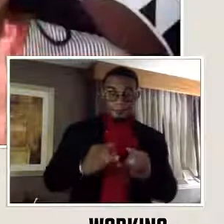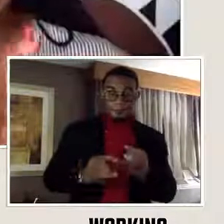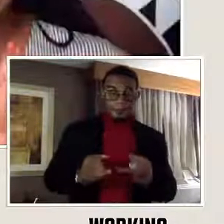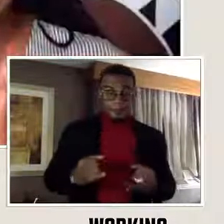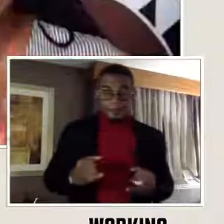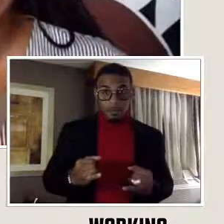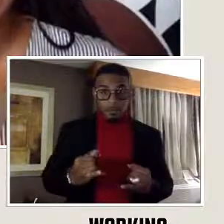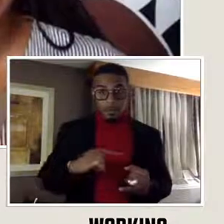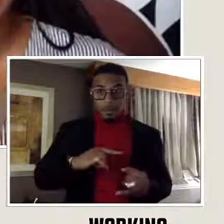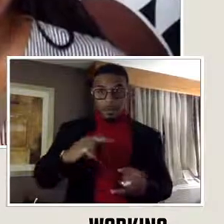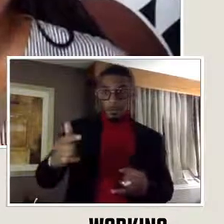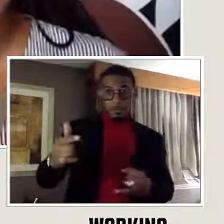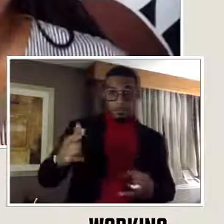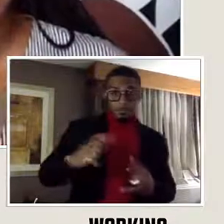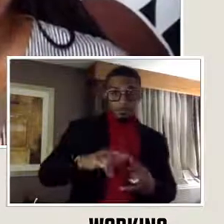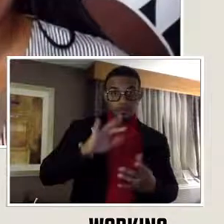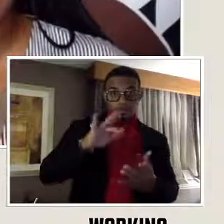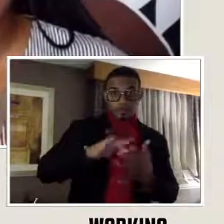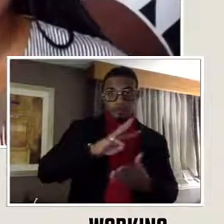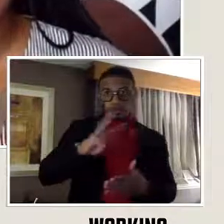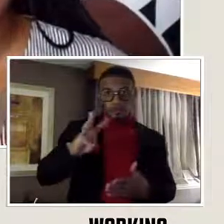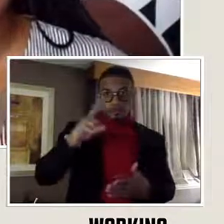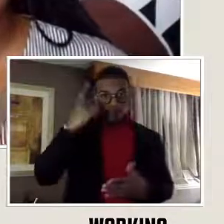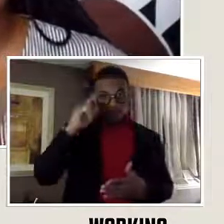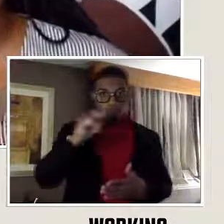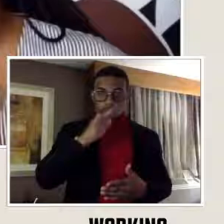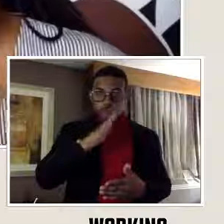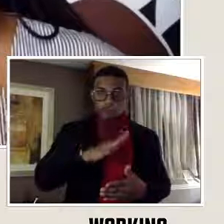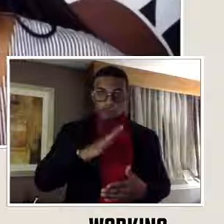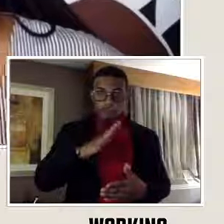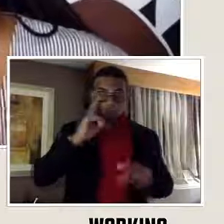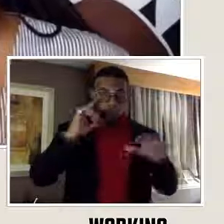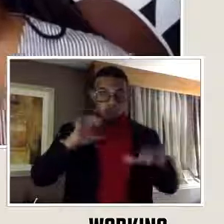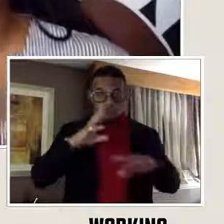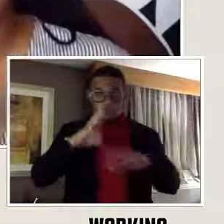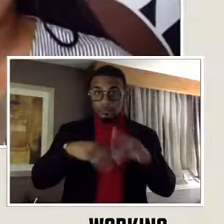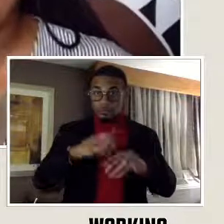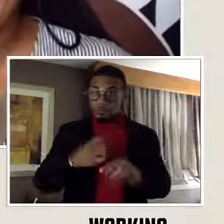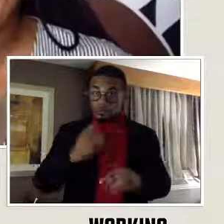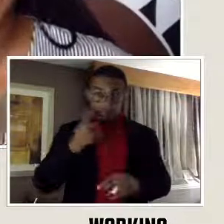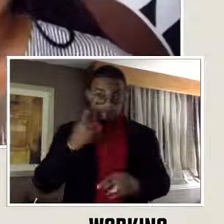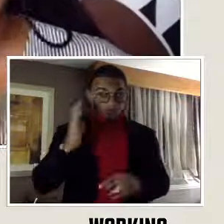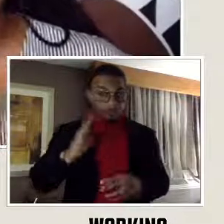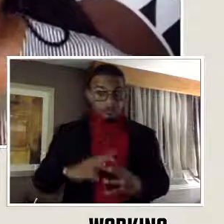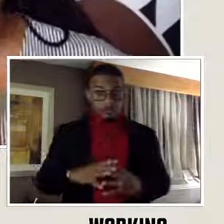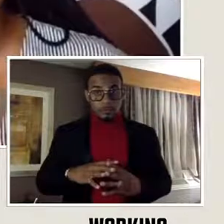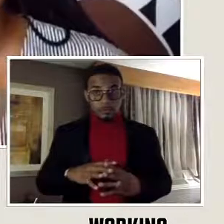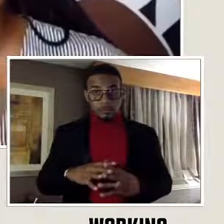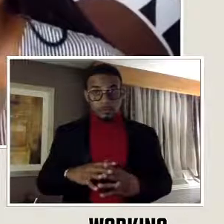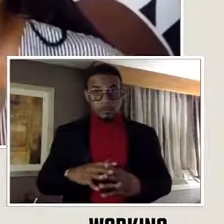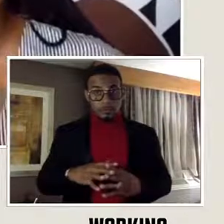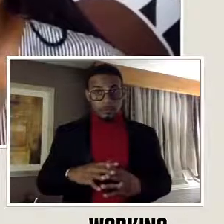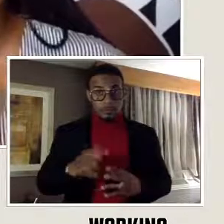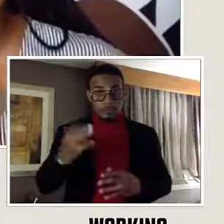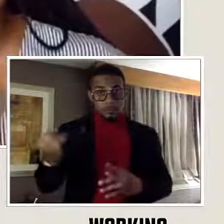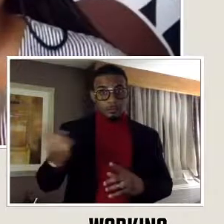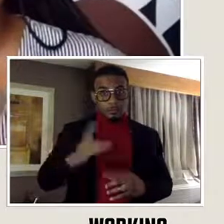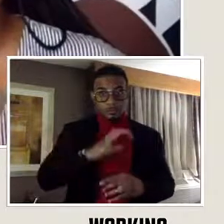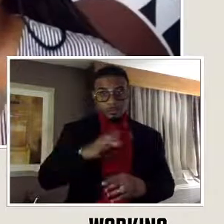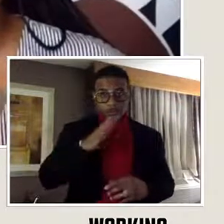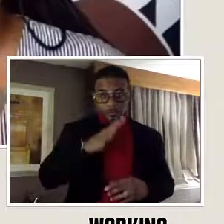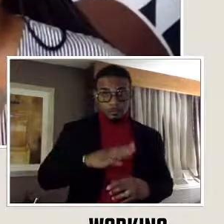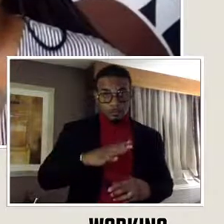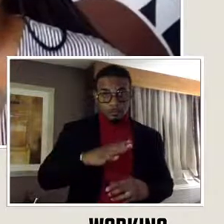not least, we're going to go back to the Midwest for a woman that shocked the world not too long ago. Incoming